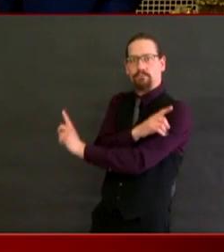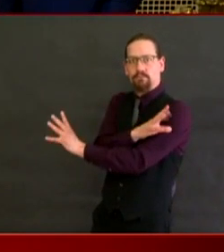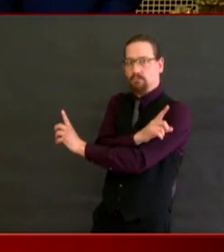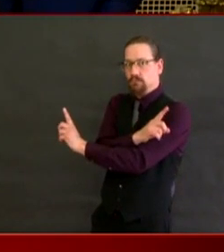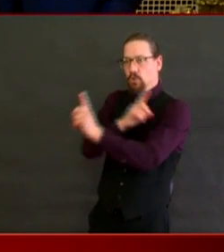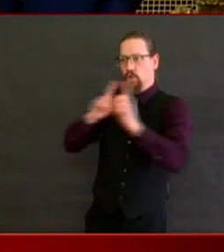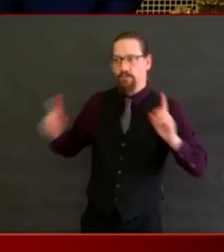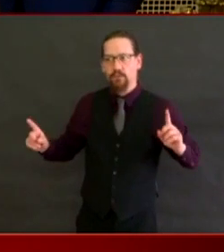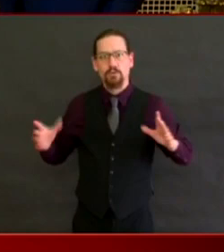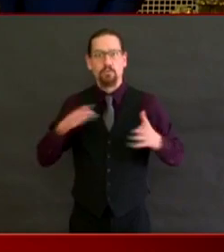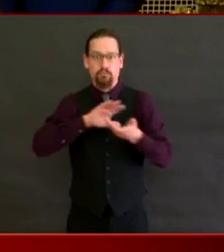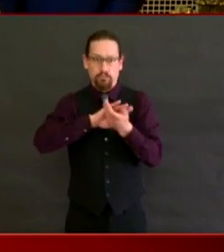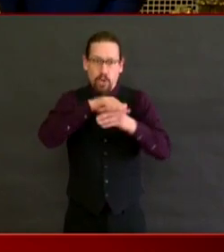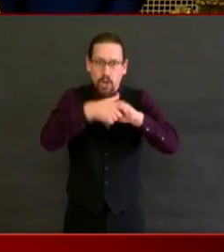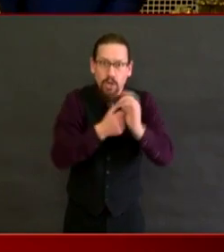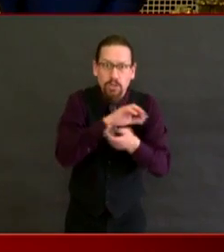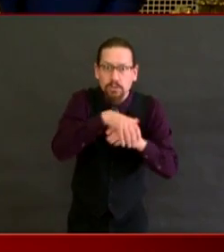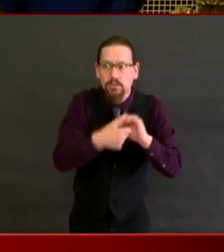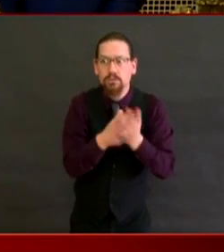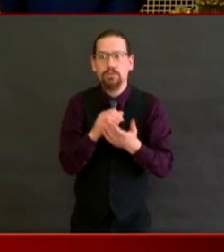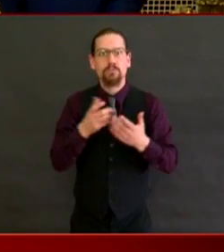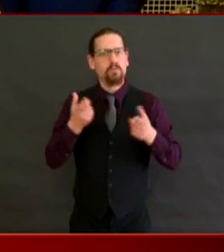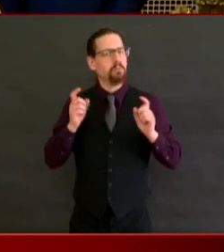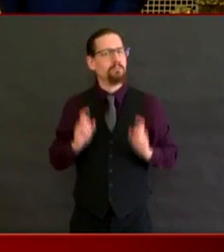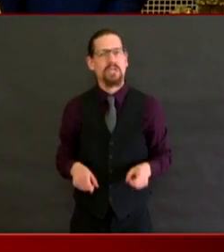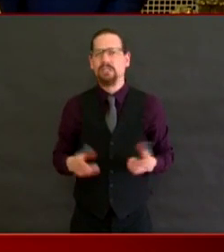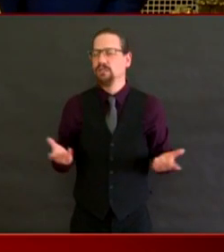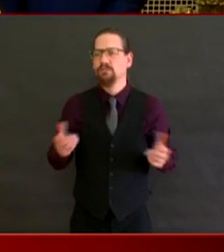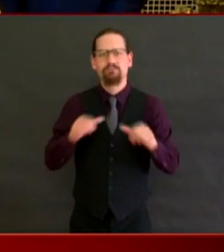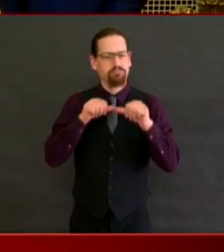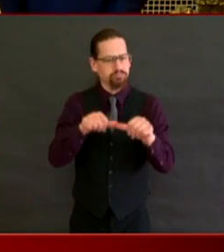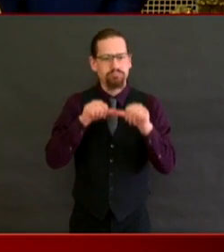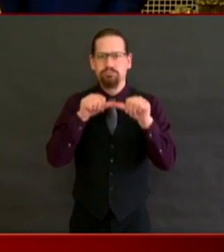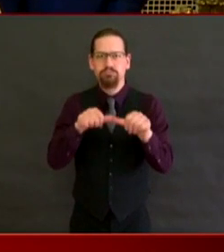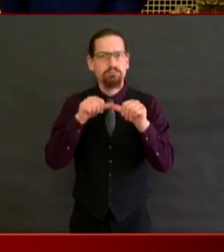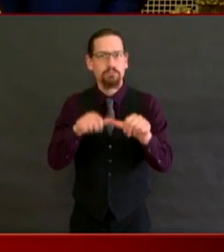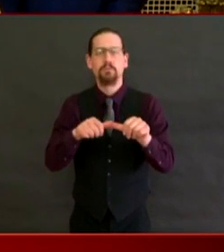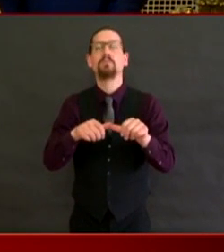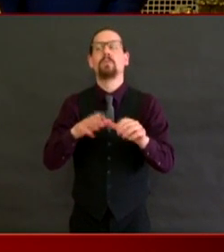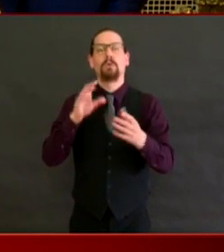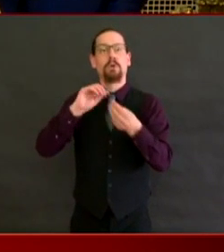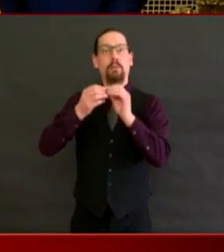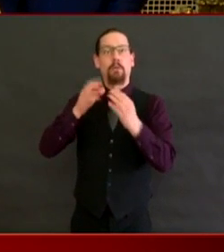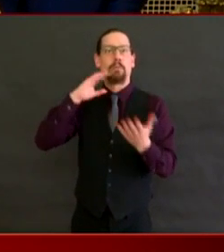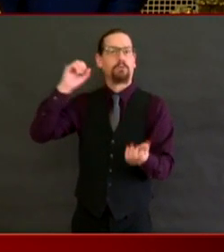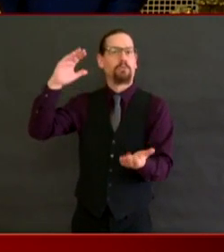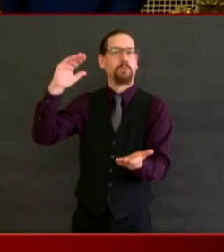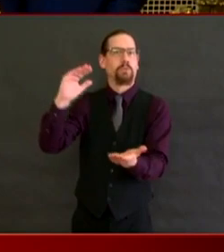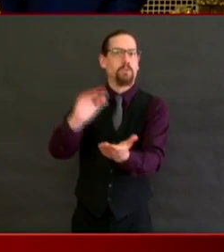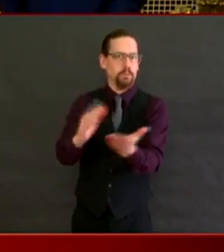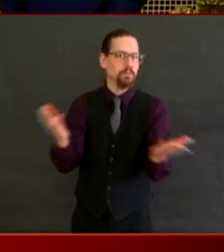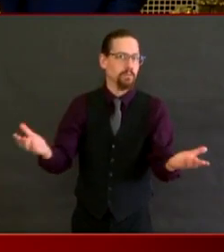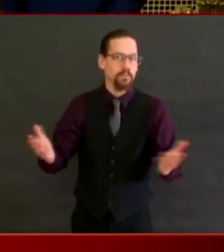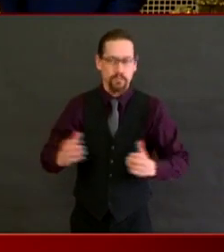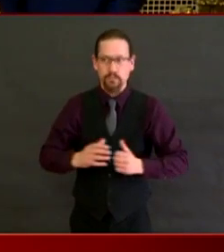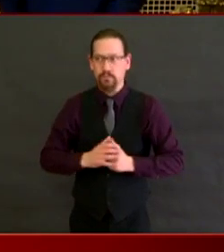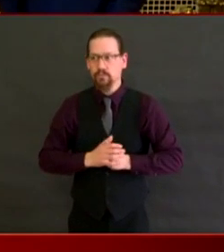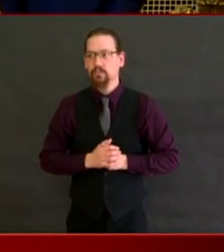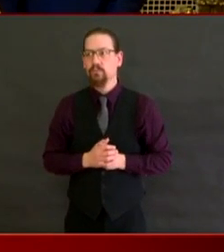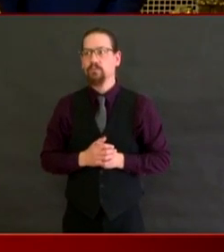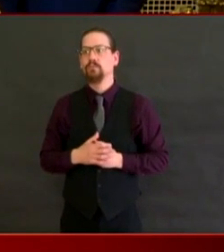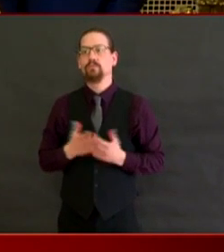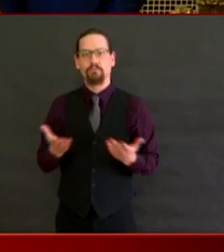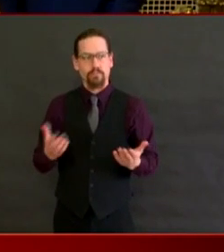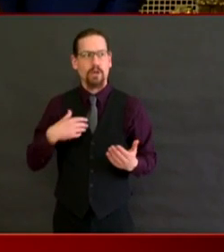cetera. The other point I do want to make is I don't want people to be surprised. This will